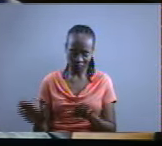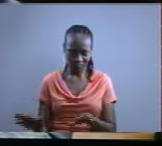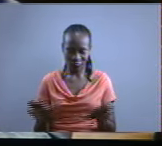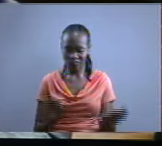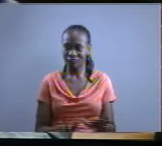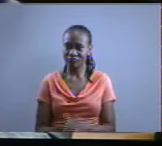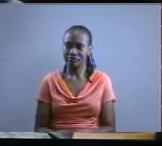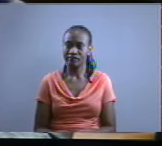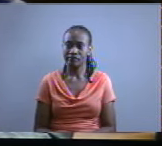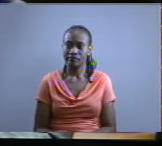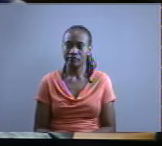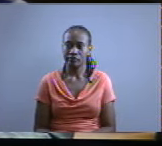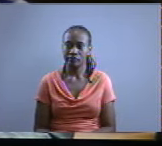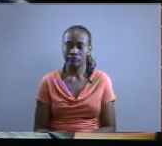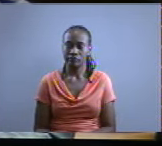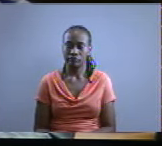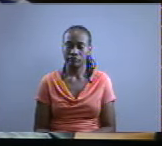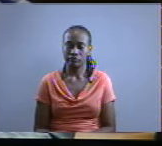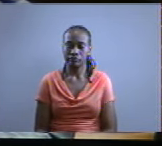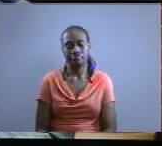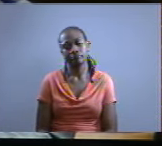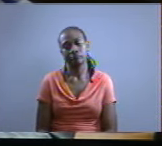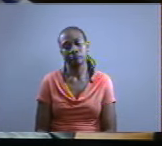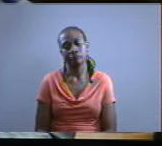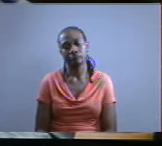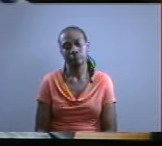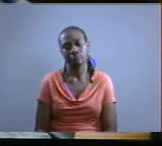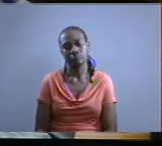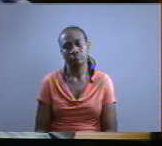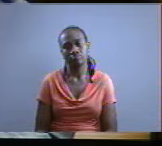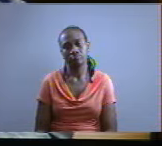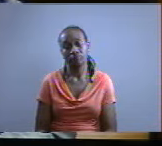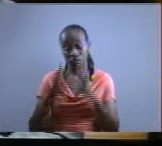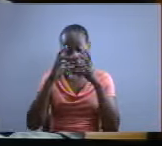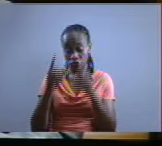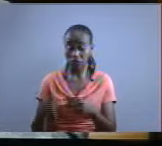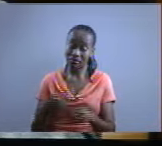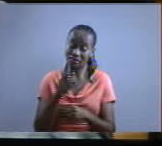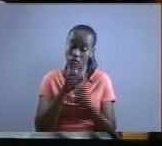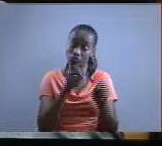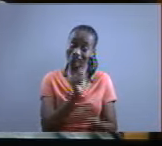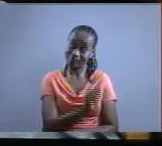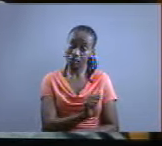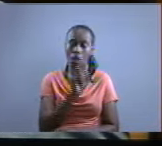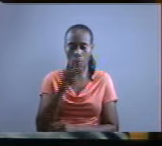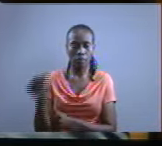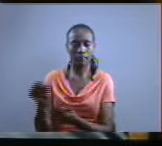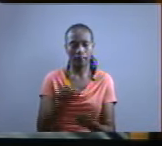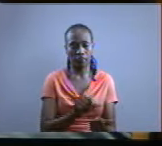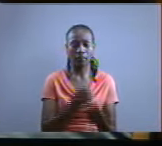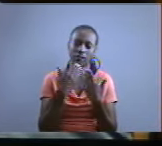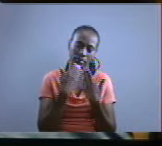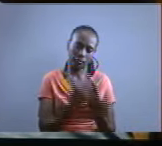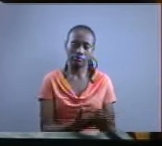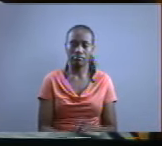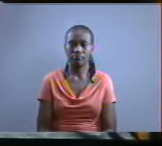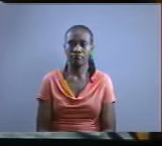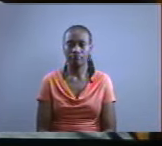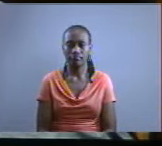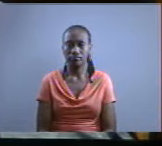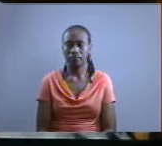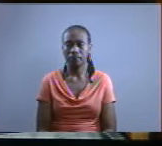on members. I will come back with the ruling on this issue. And thank you very much. Please take your seat,